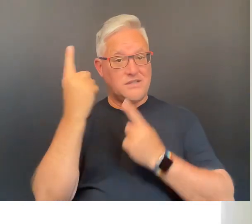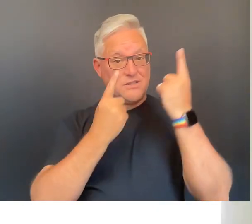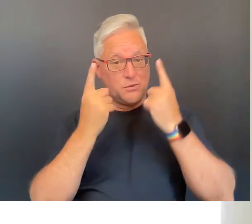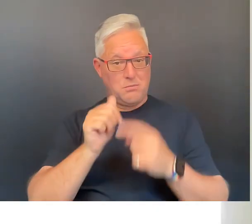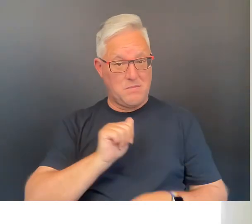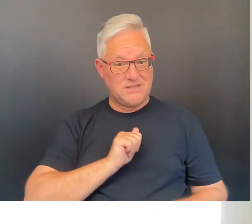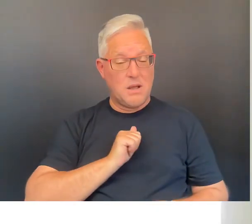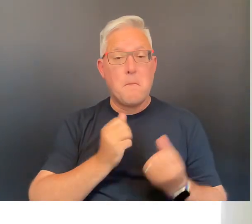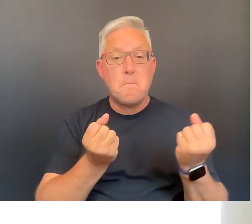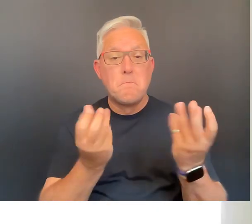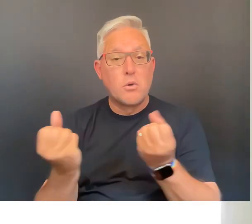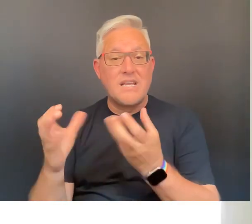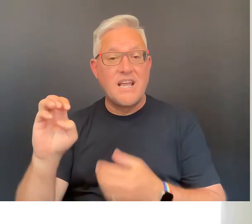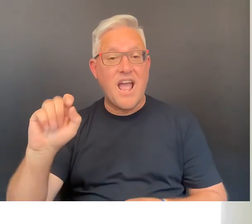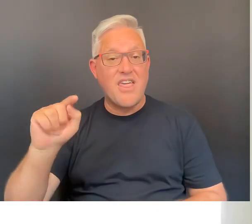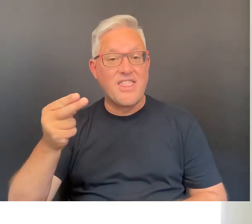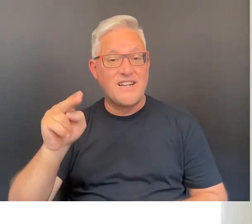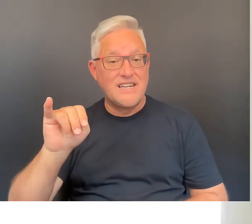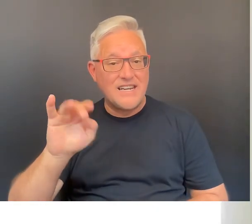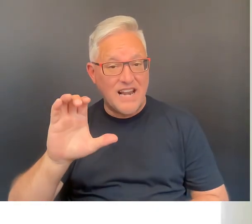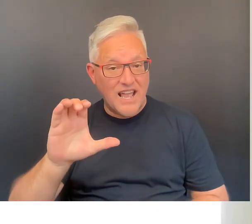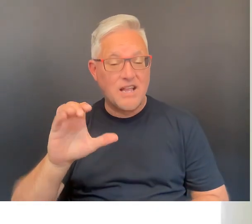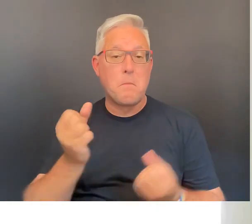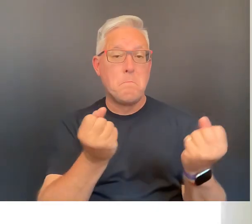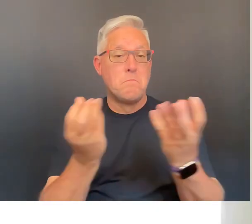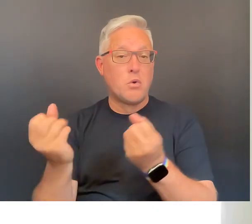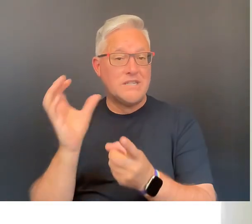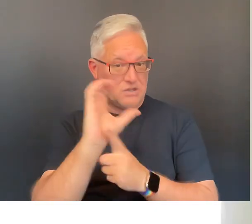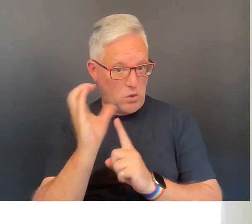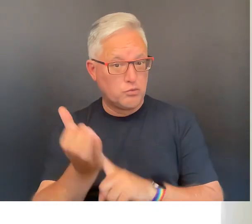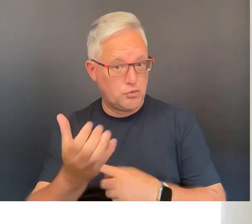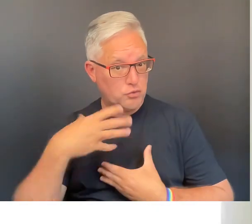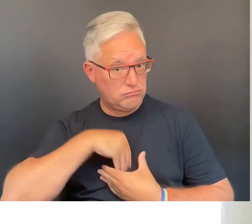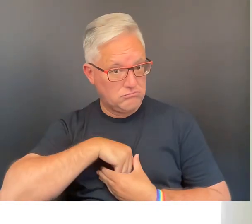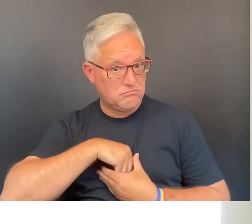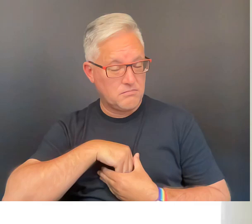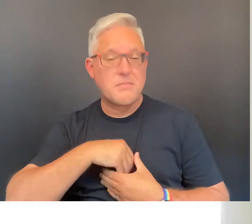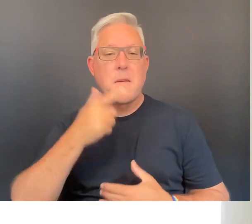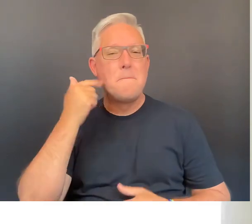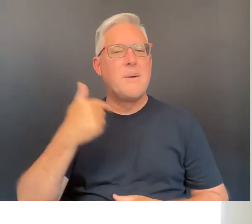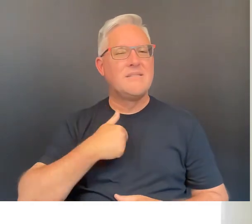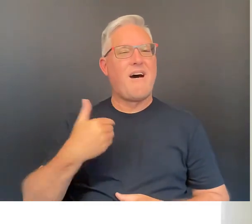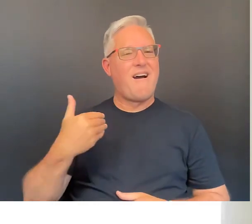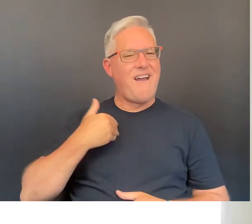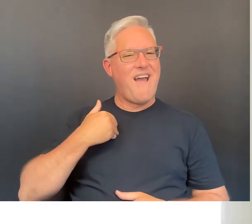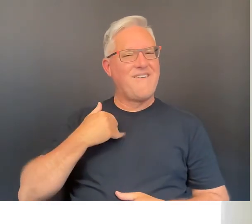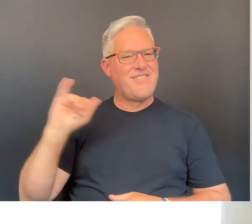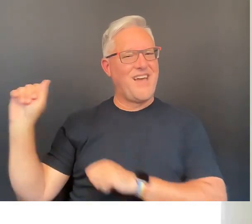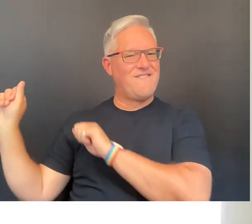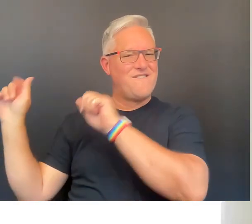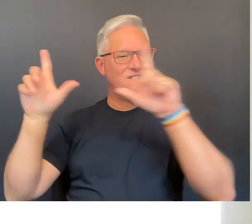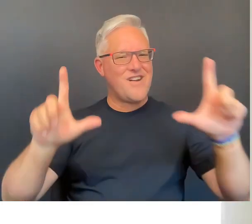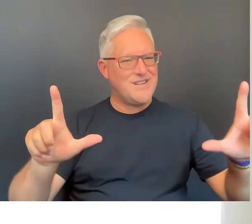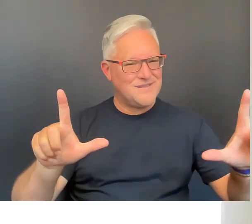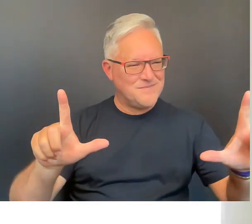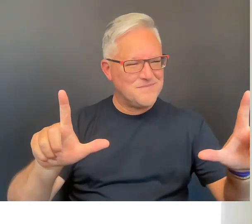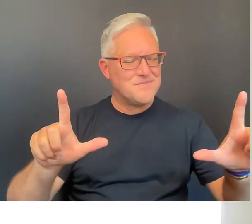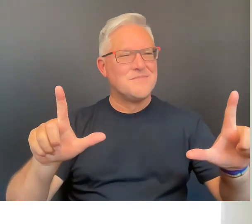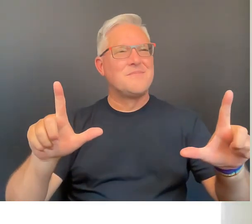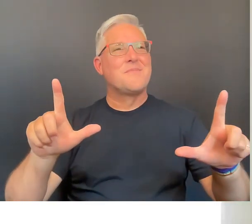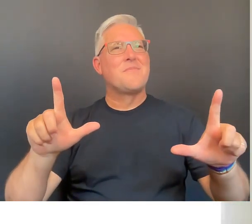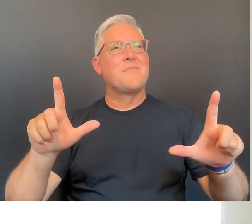consider myself multi-ethnic, multicultural as well, because I have that framework of also